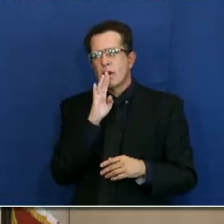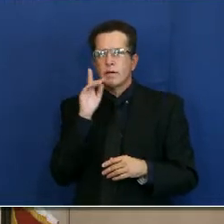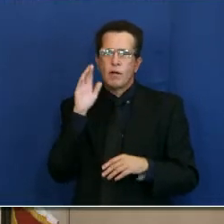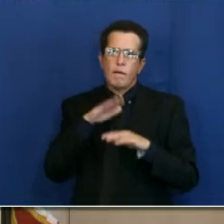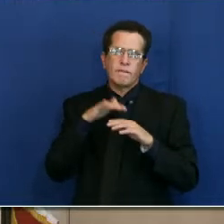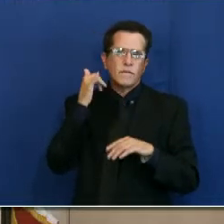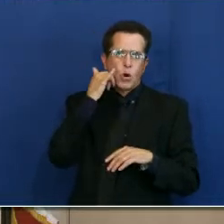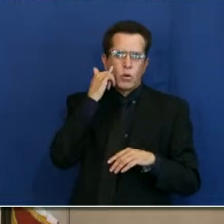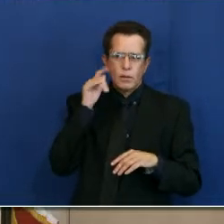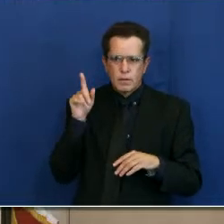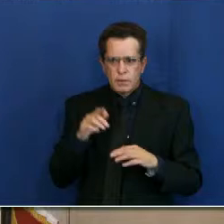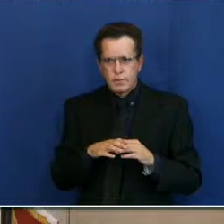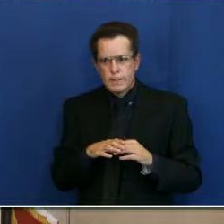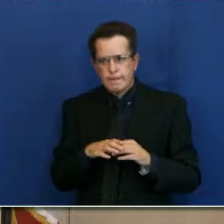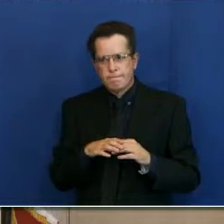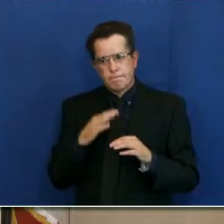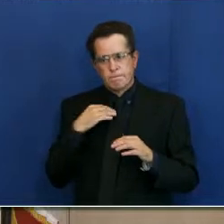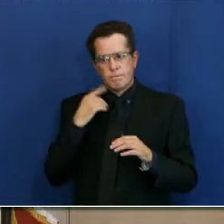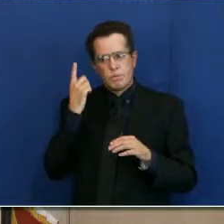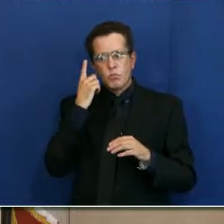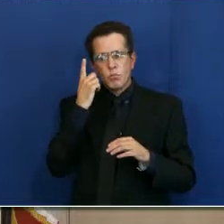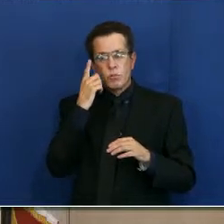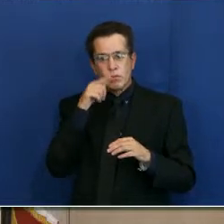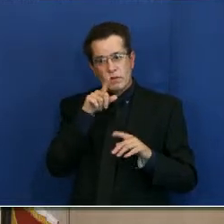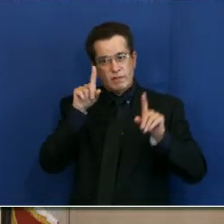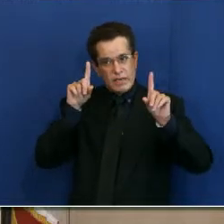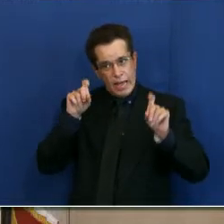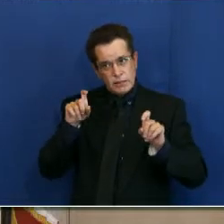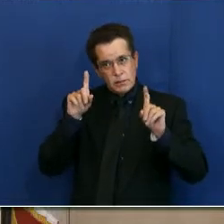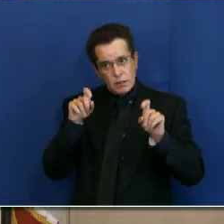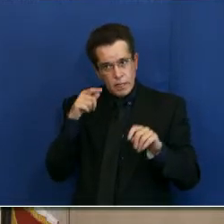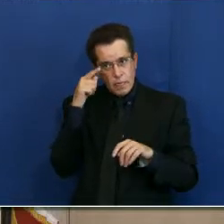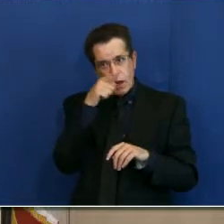effectiveness. Some people would be less